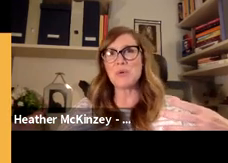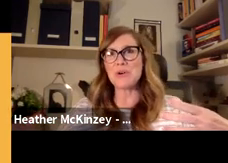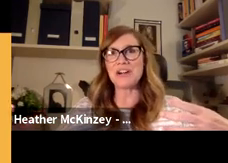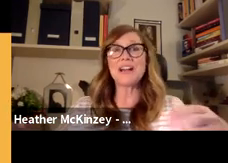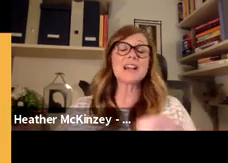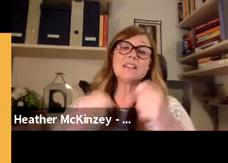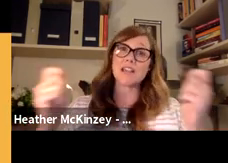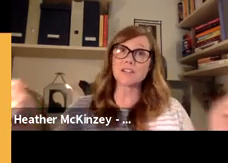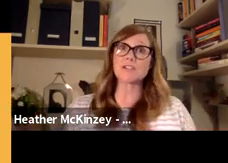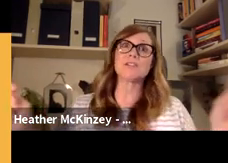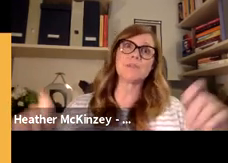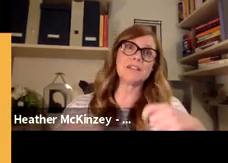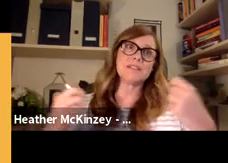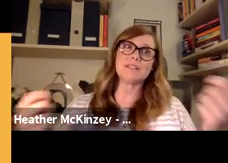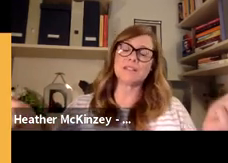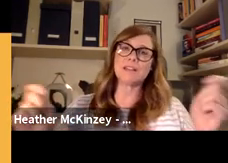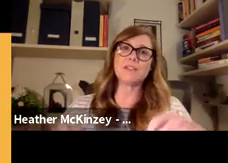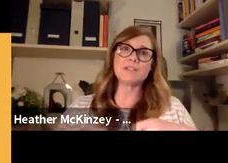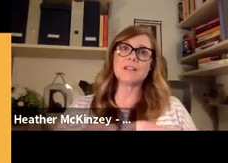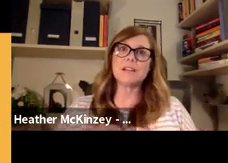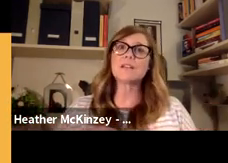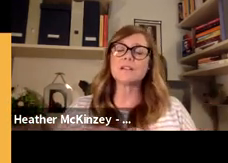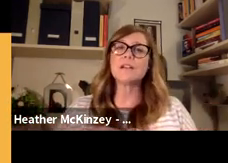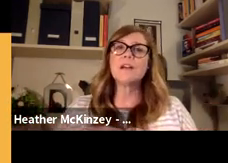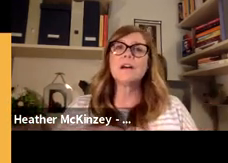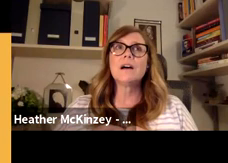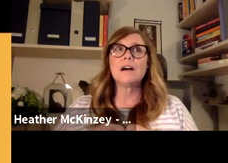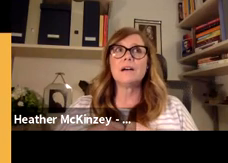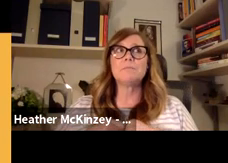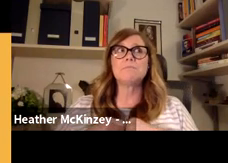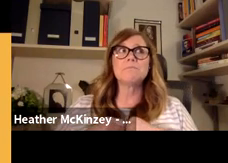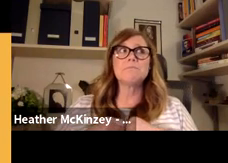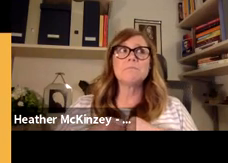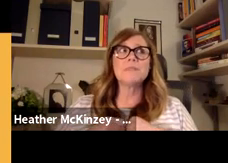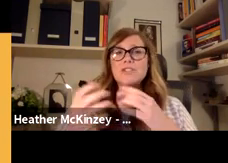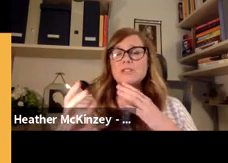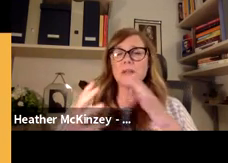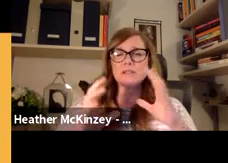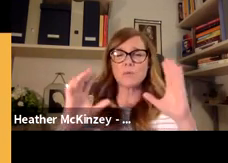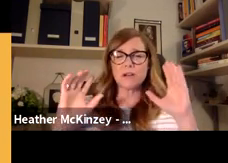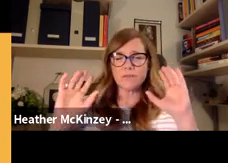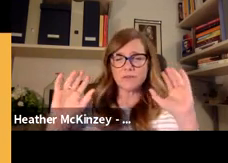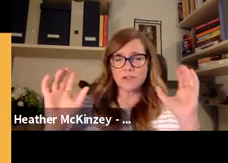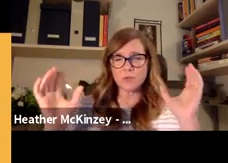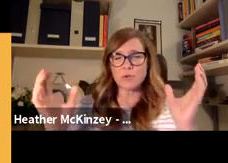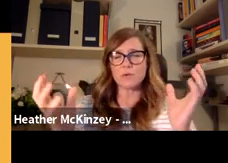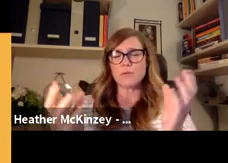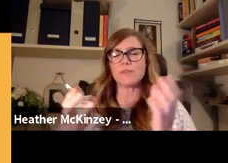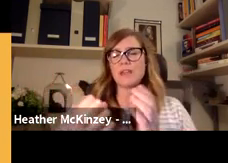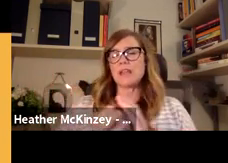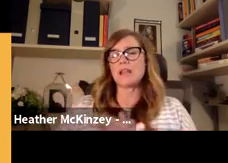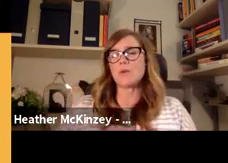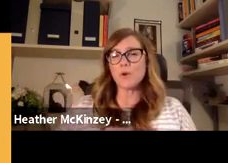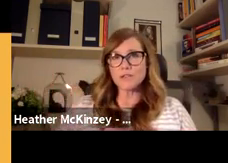system or a conductor. Some kids like to think of it as a conductor. It just depends on whatever